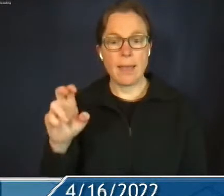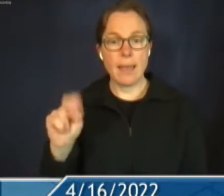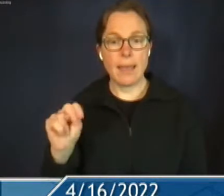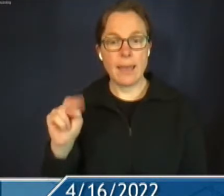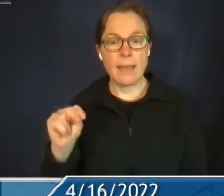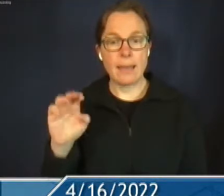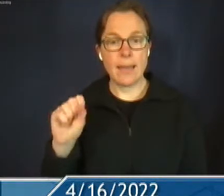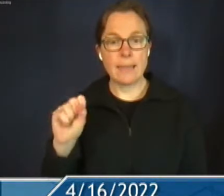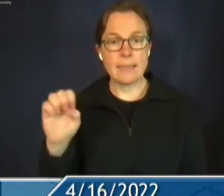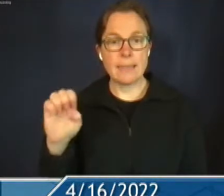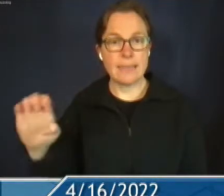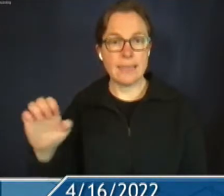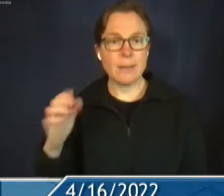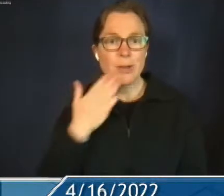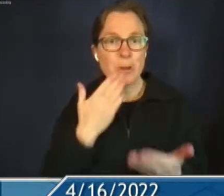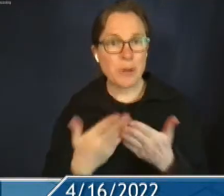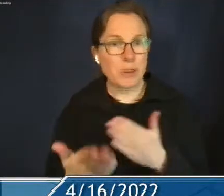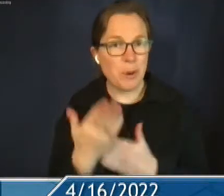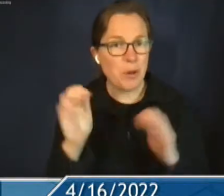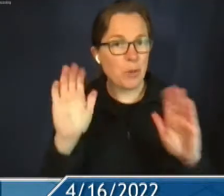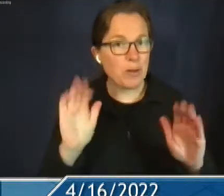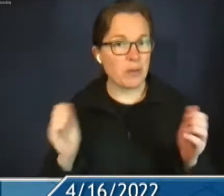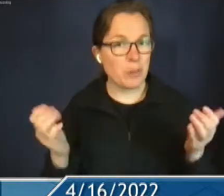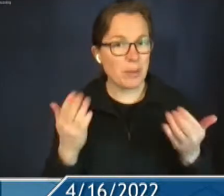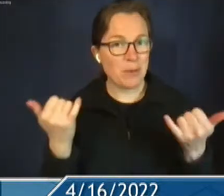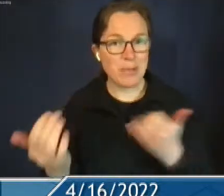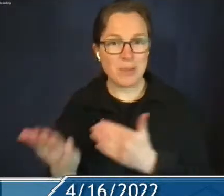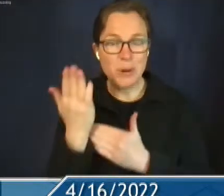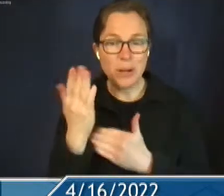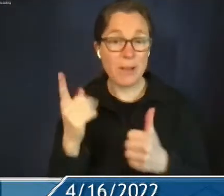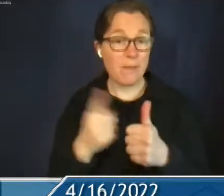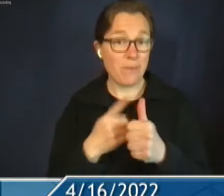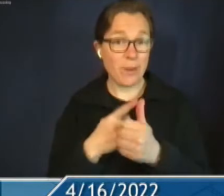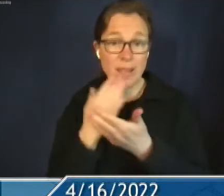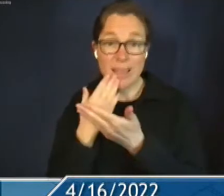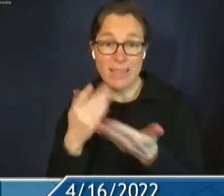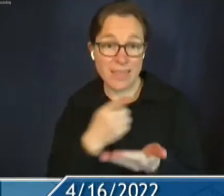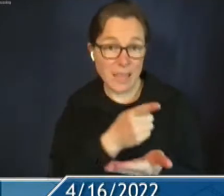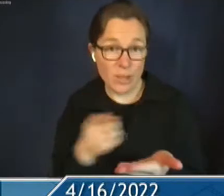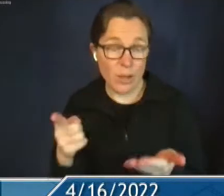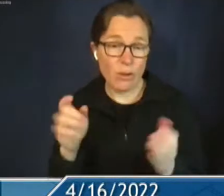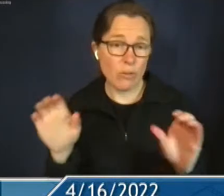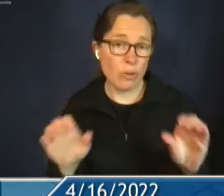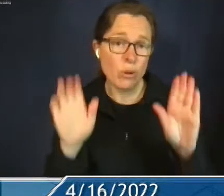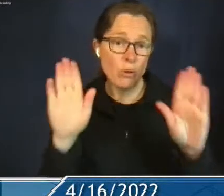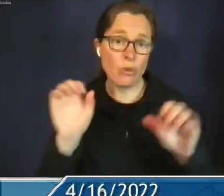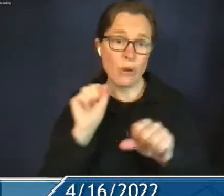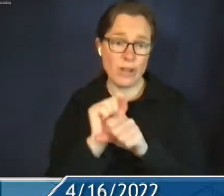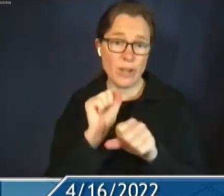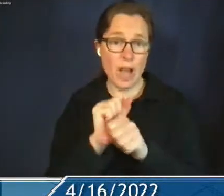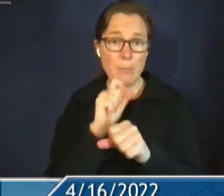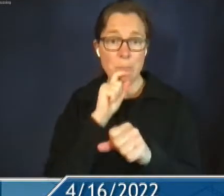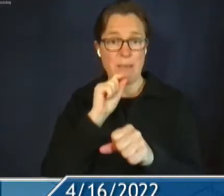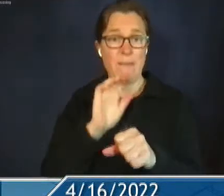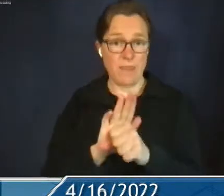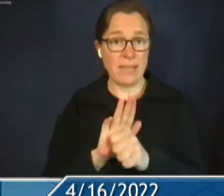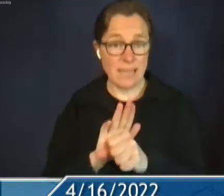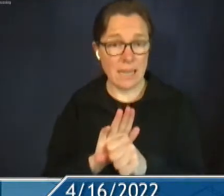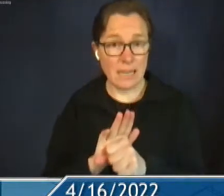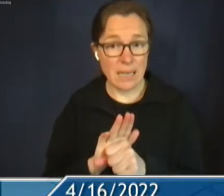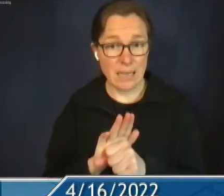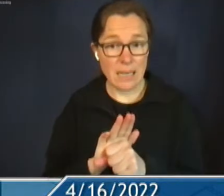It's great to be with you this morning, and I want to start by thanking you for doing a great job of investing as